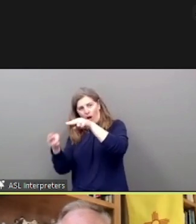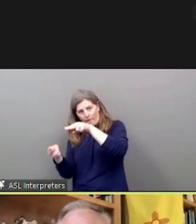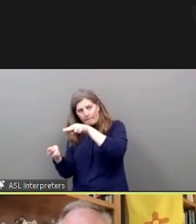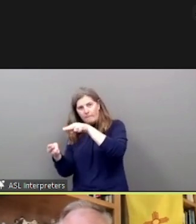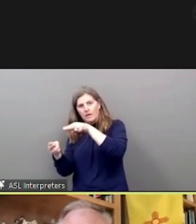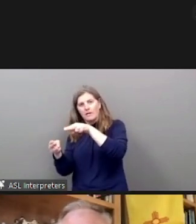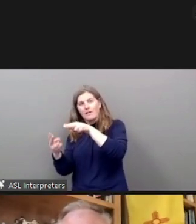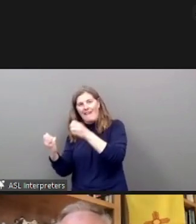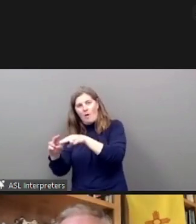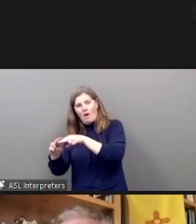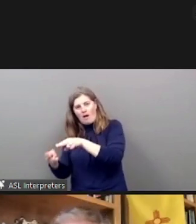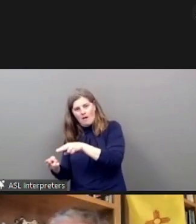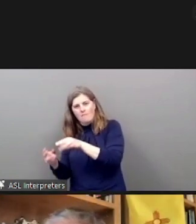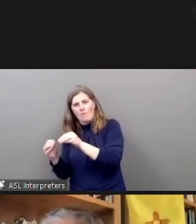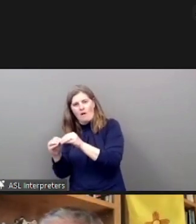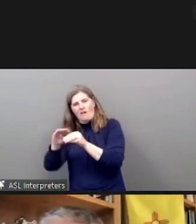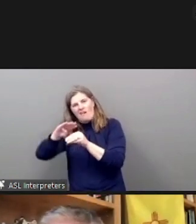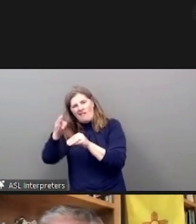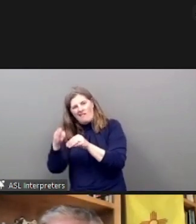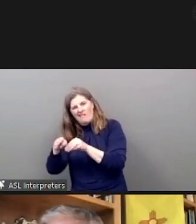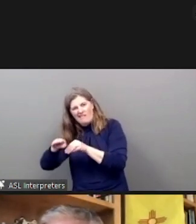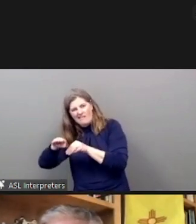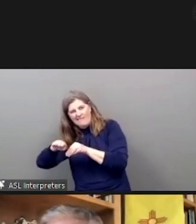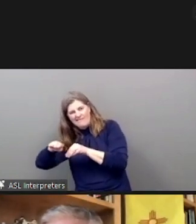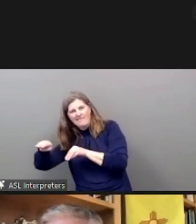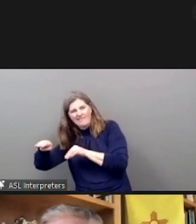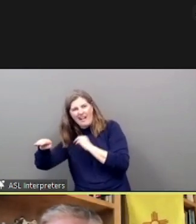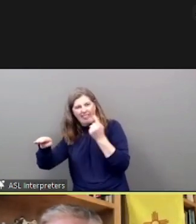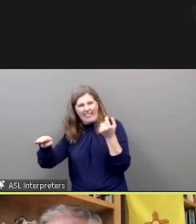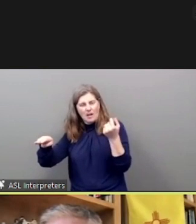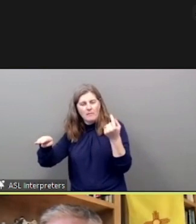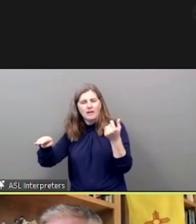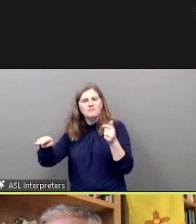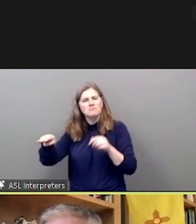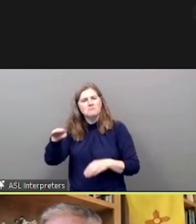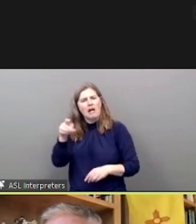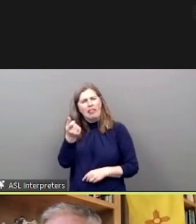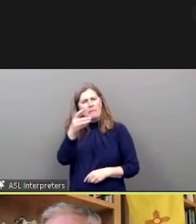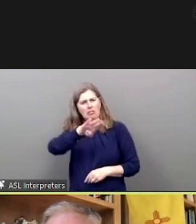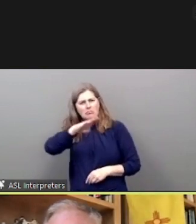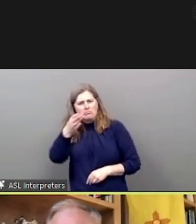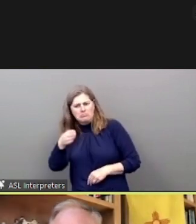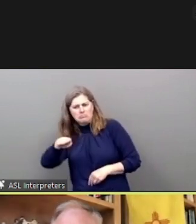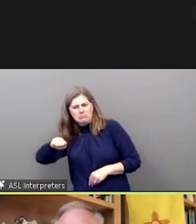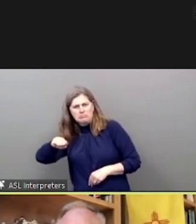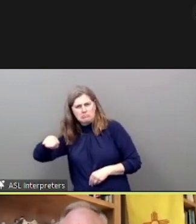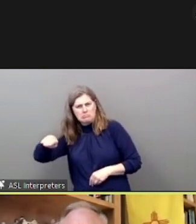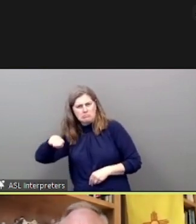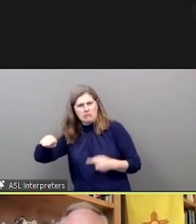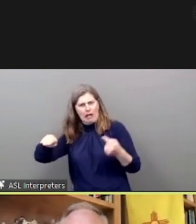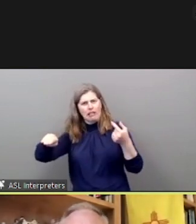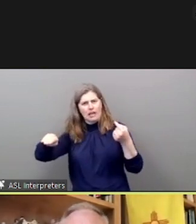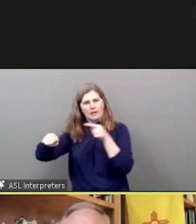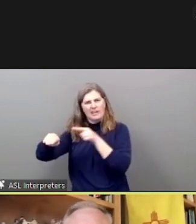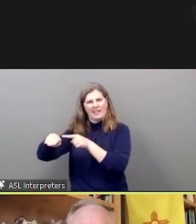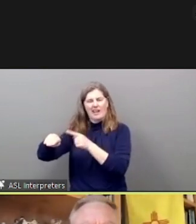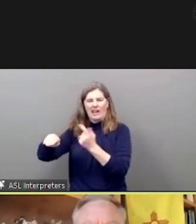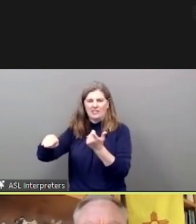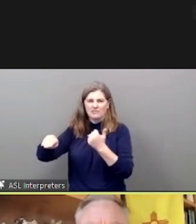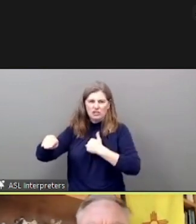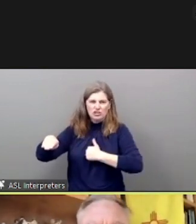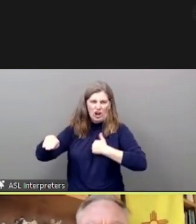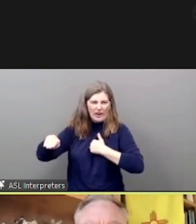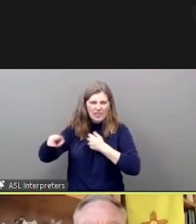and now it's kind of, I'm so bad with colors. It's leveled off a little bit. It's horizontal right there. And I'm really sorry if